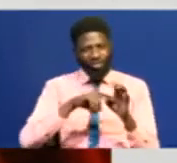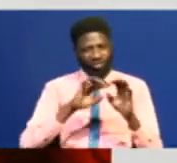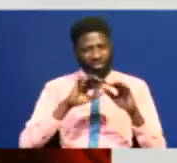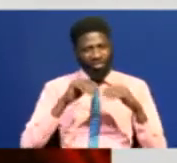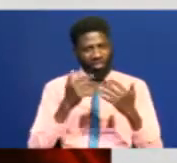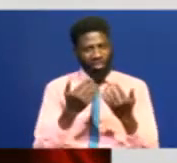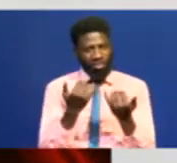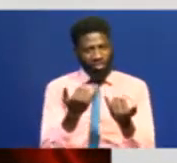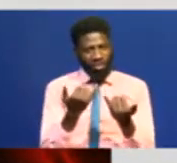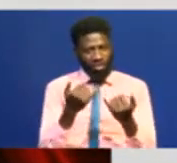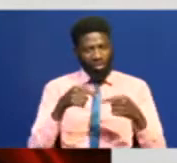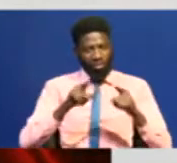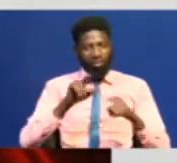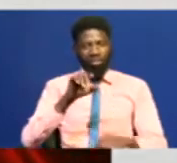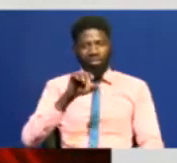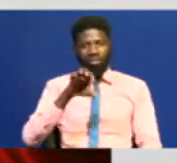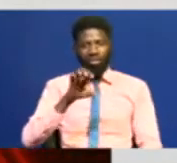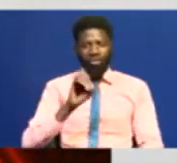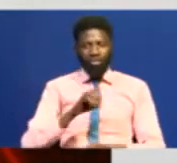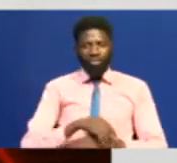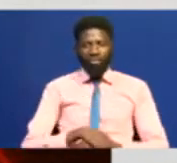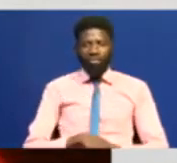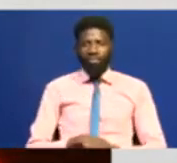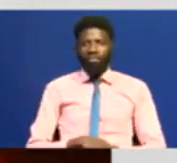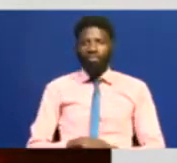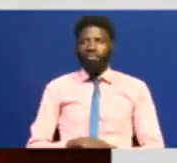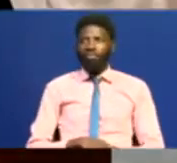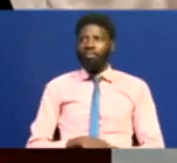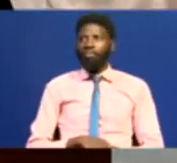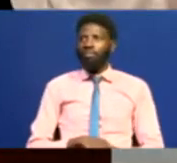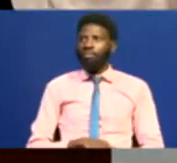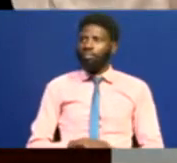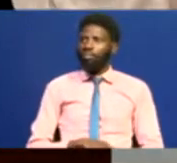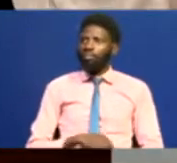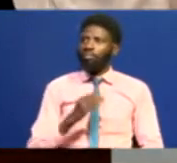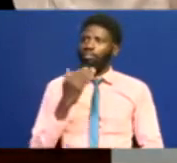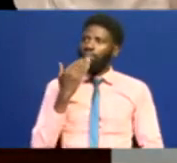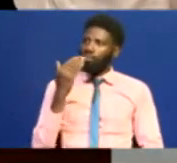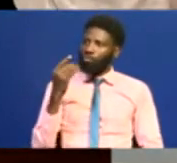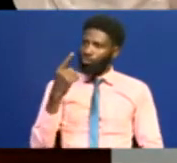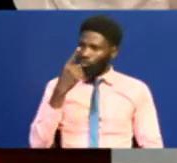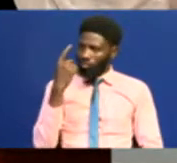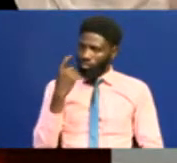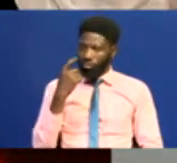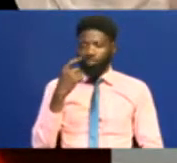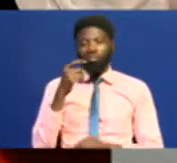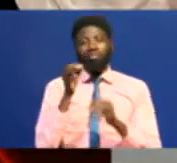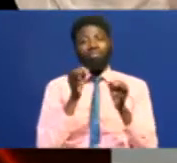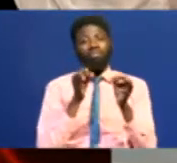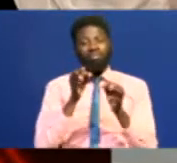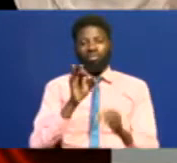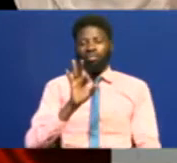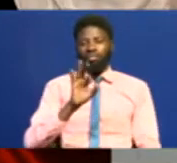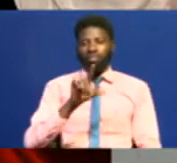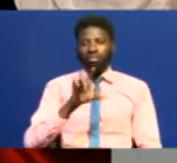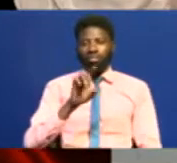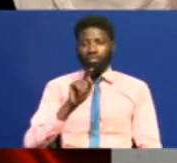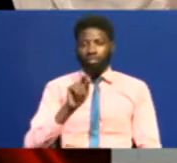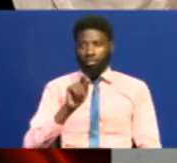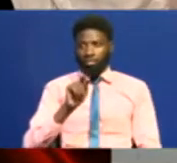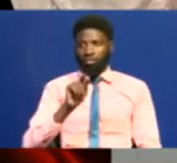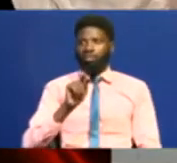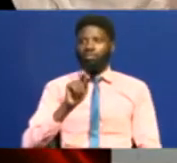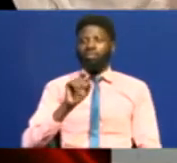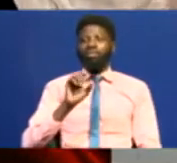you're a chief executive officer? Thank you. Thank you for that question. Mm-hmm. So maybe to just shed light on what FleetSimplify does ahead of answering that